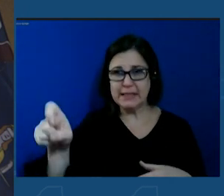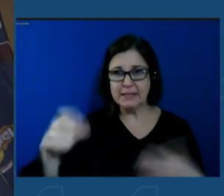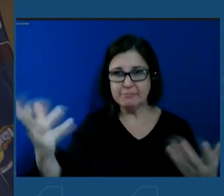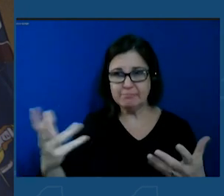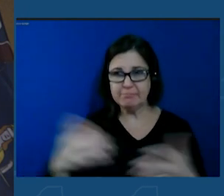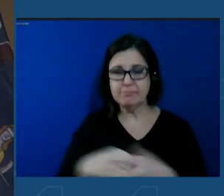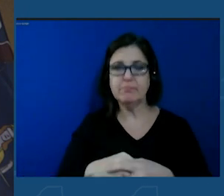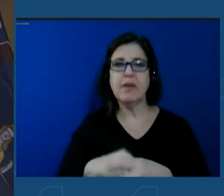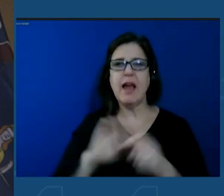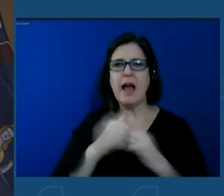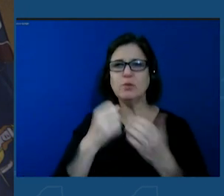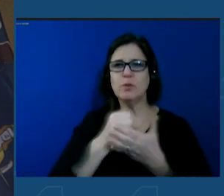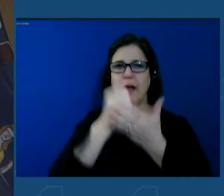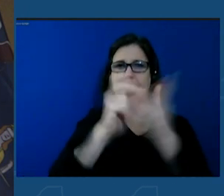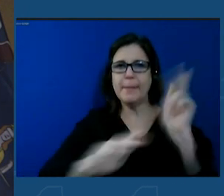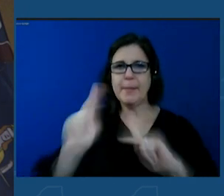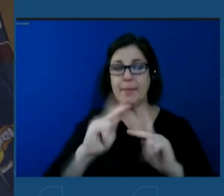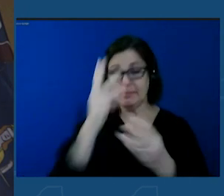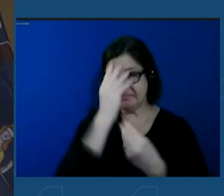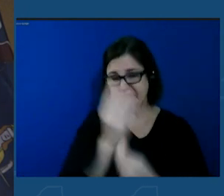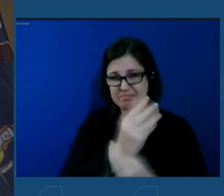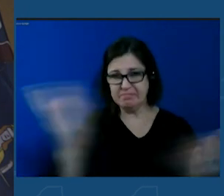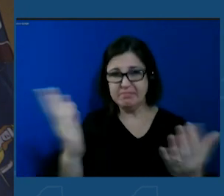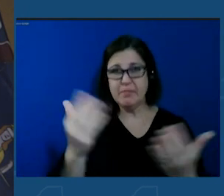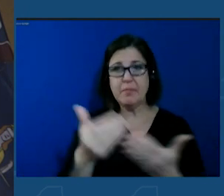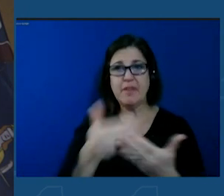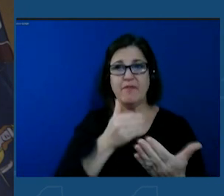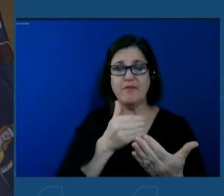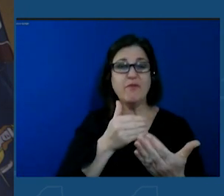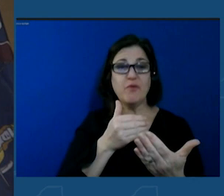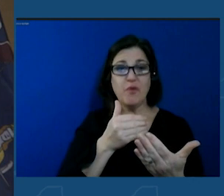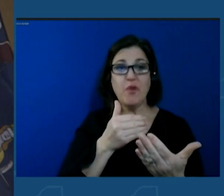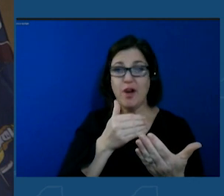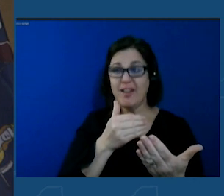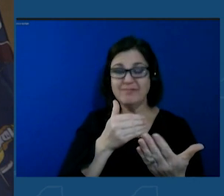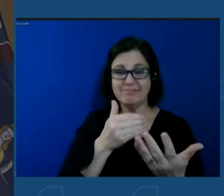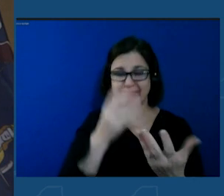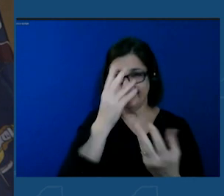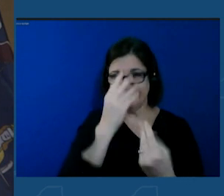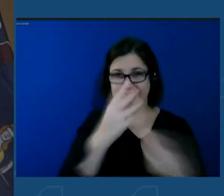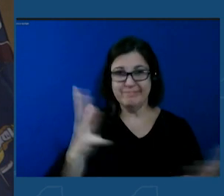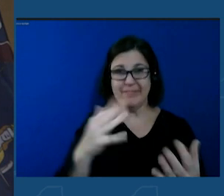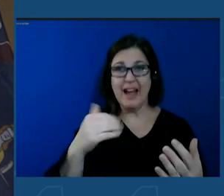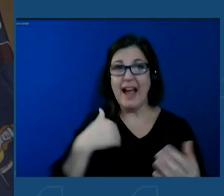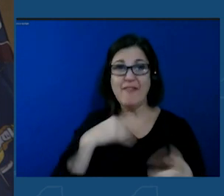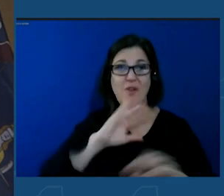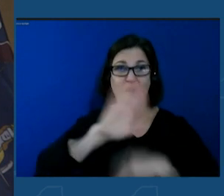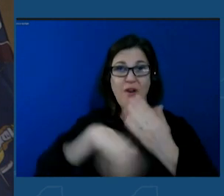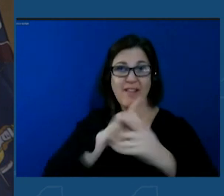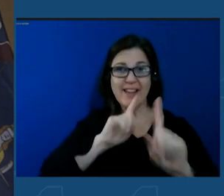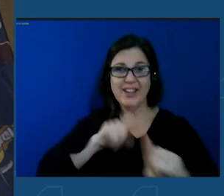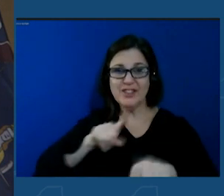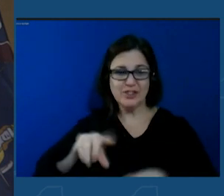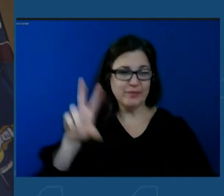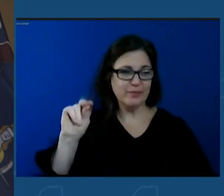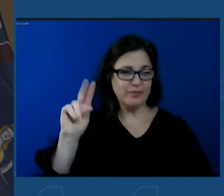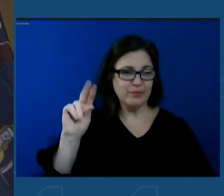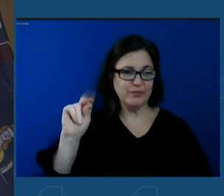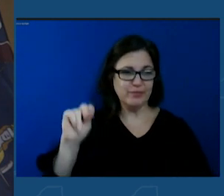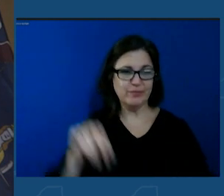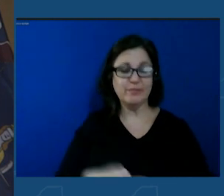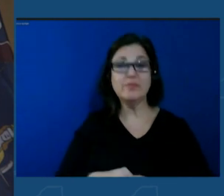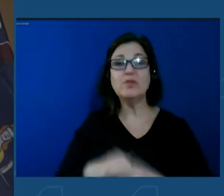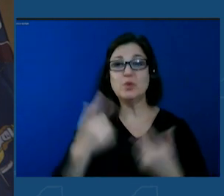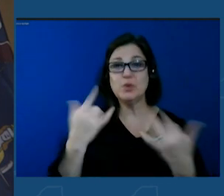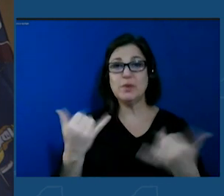you right now, before we get to this, I don't have all the answers. But the answers lie out there. And we started today with those conversations with our young